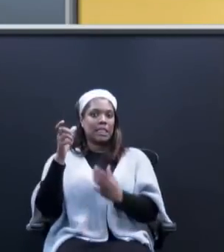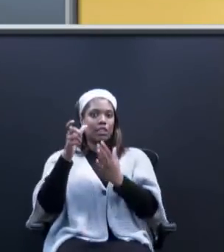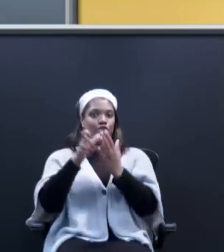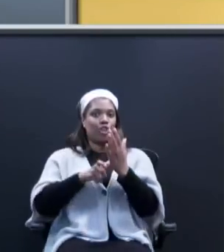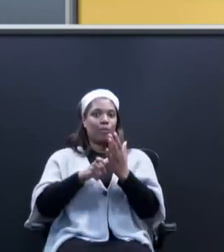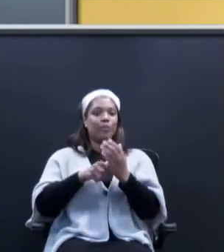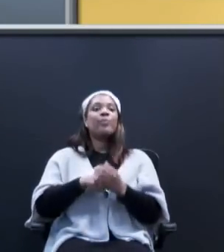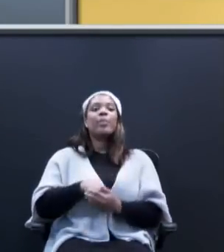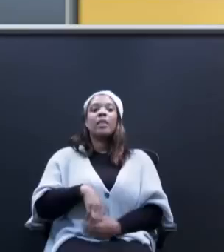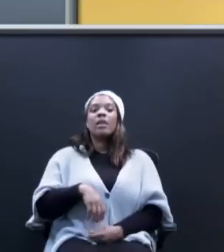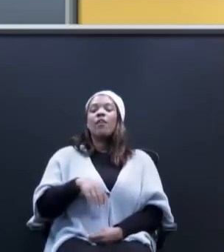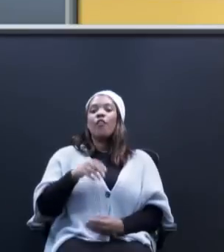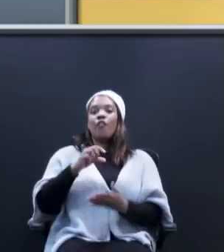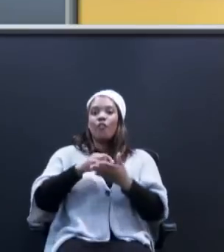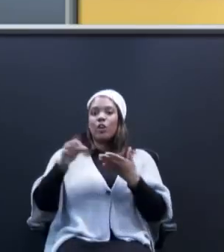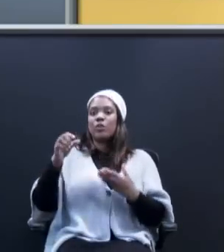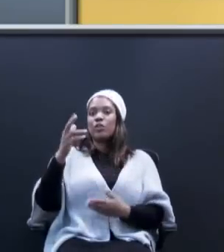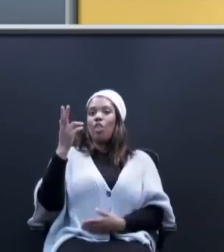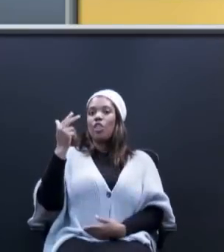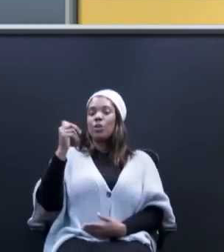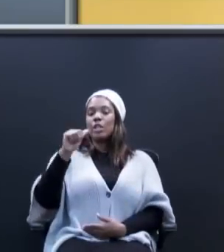Deuteronomy chapter 16 and verse 13.